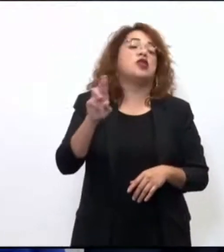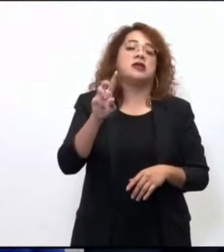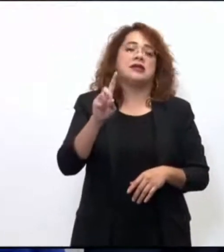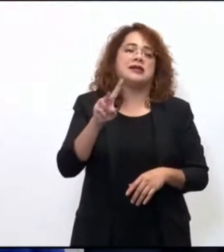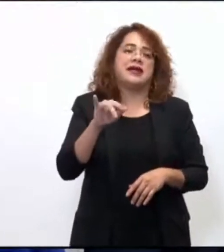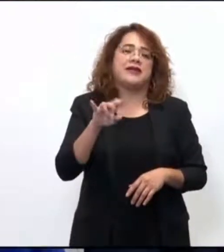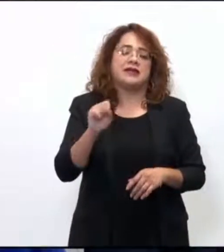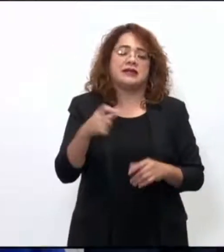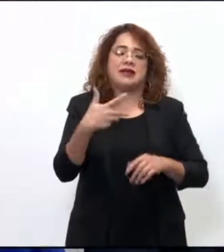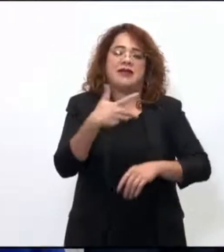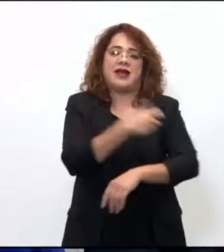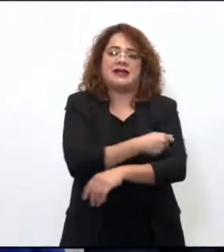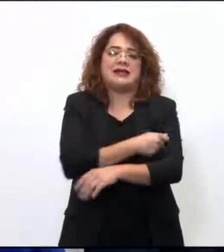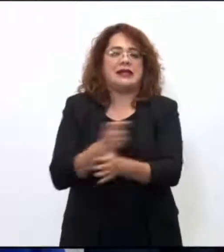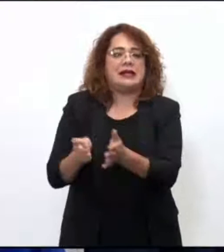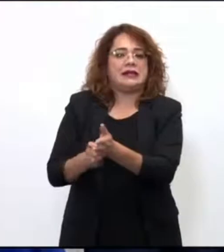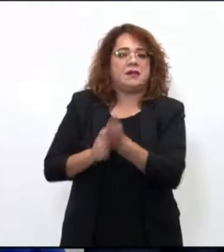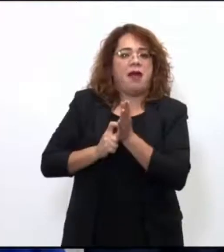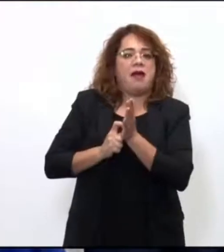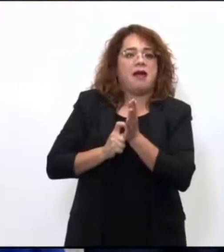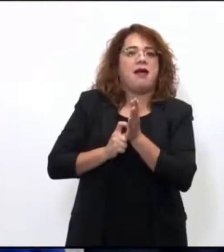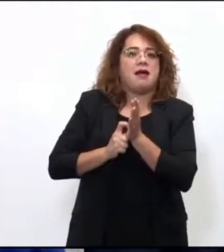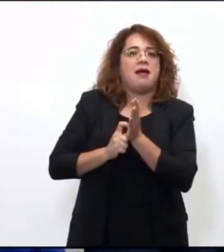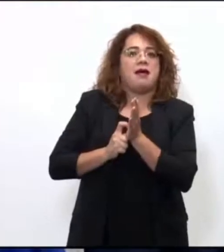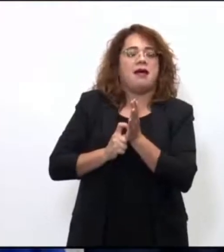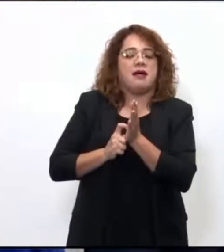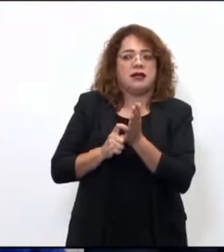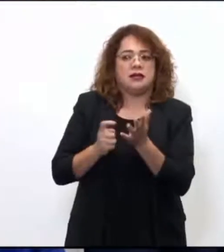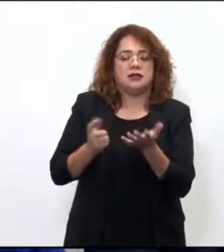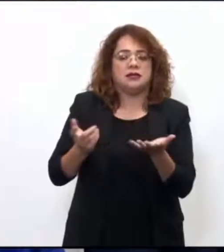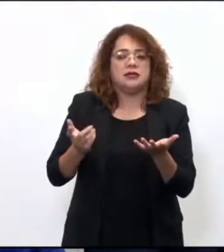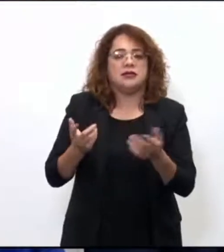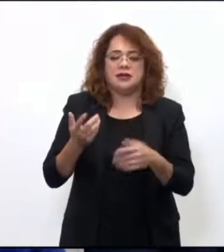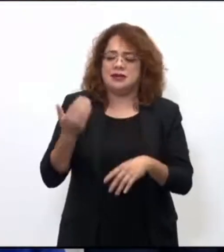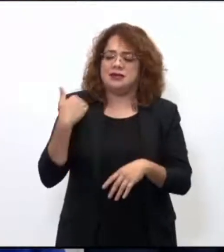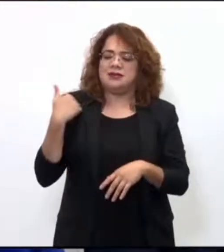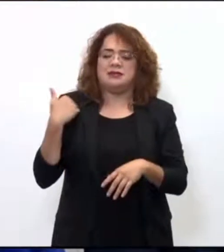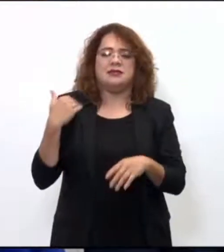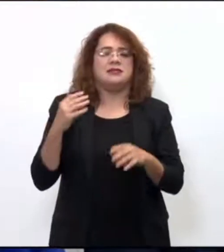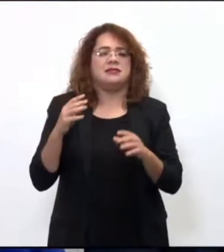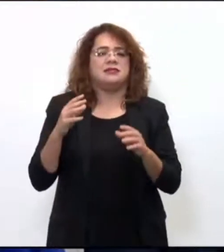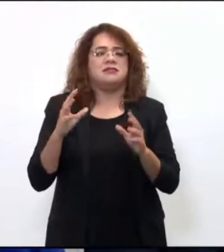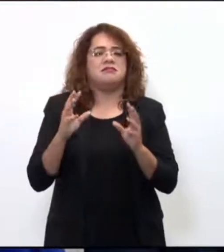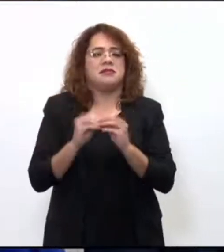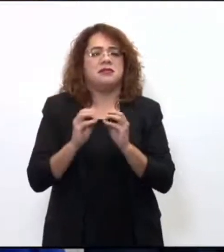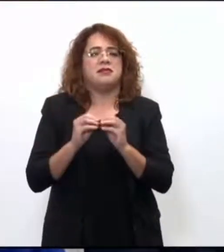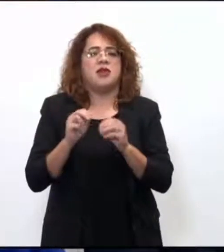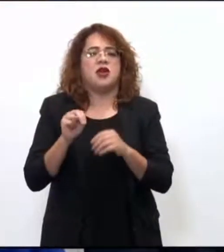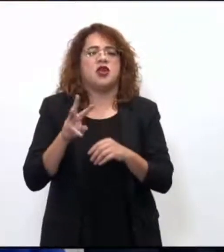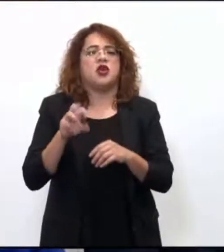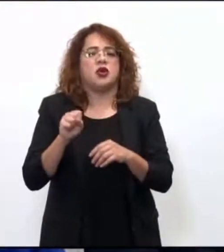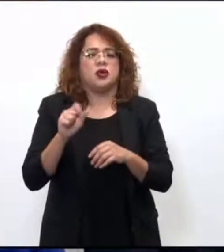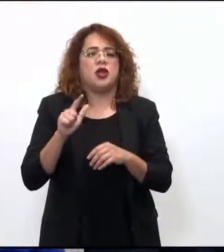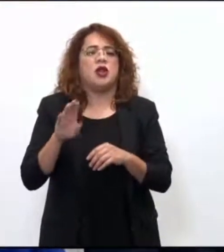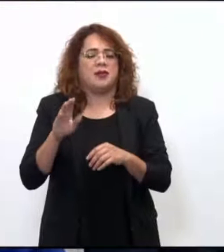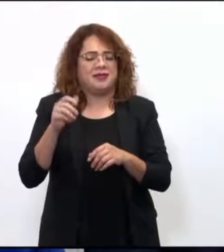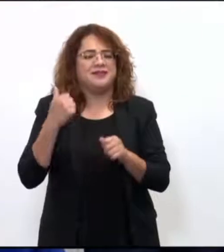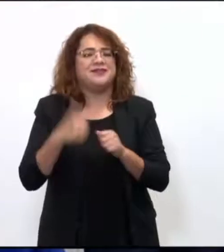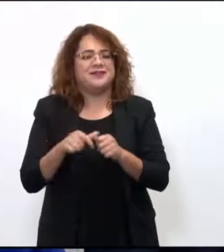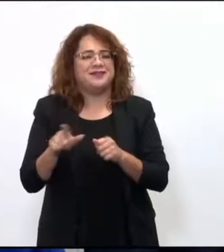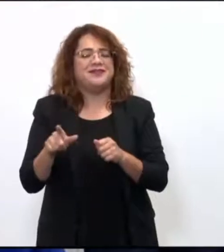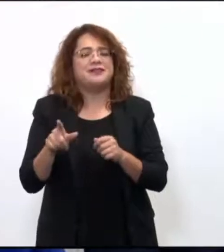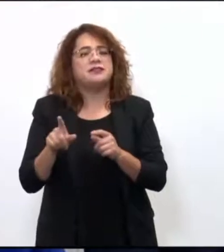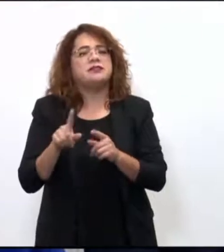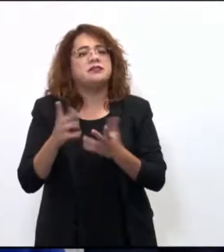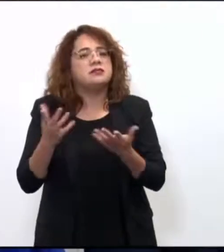demand. I know that that's something that was also mentioned at the last briefing. So I'm wondering if there's any hard data you can share on whether it's